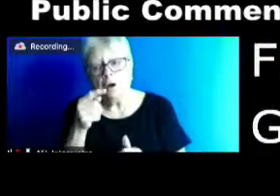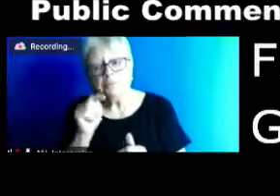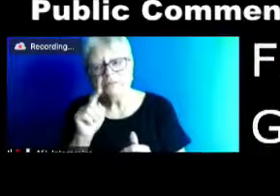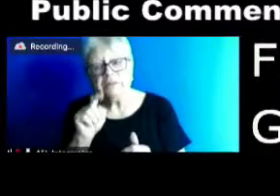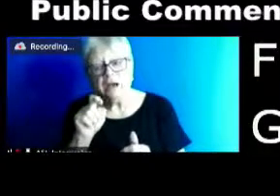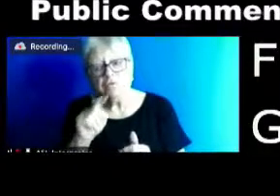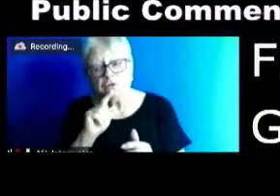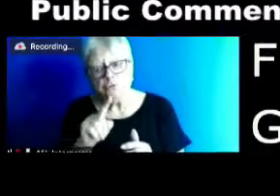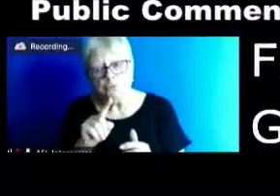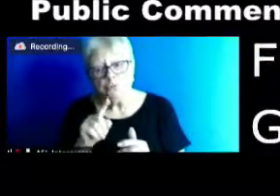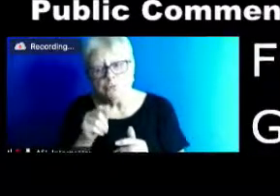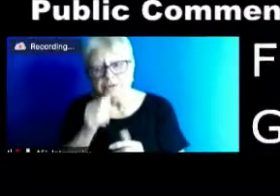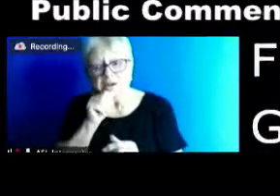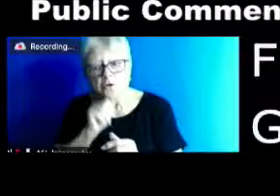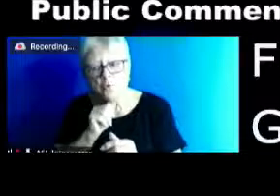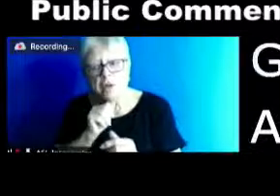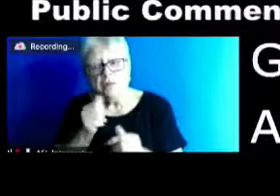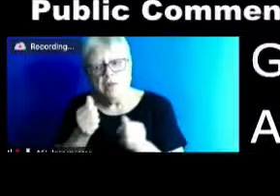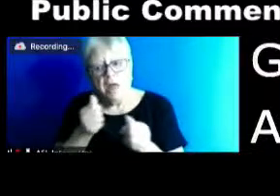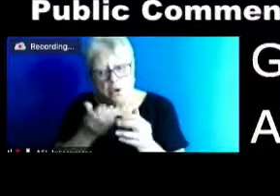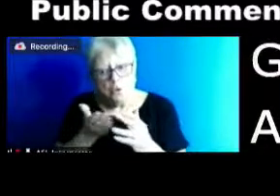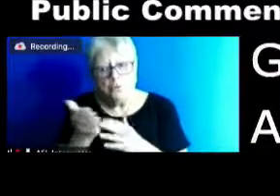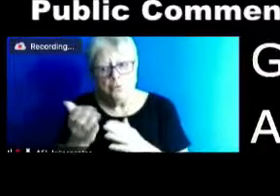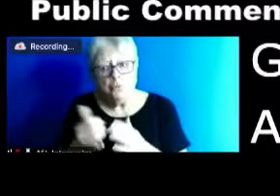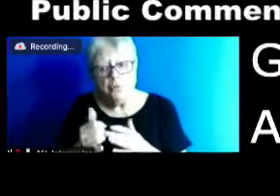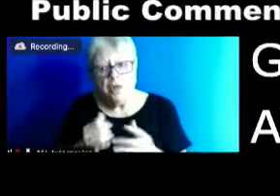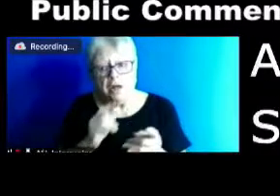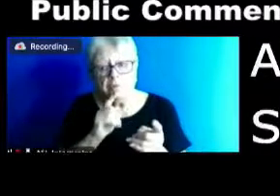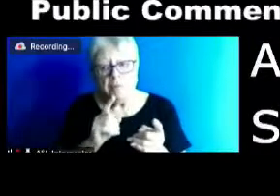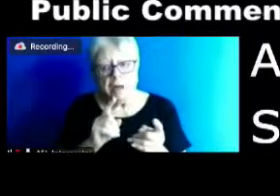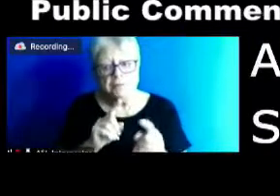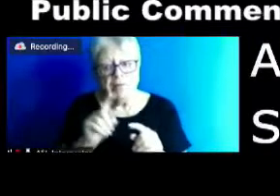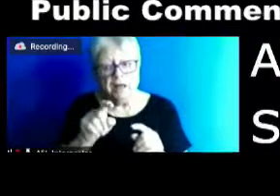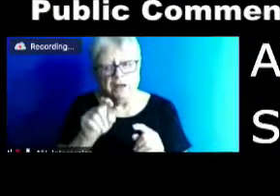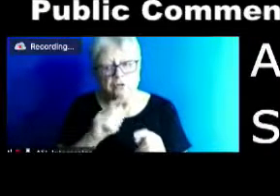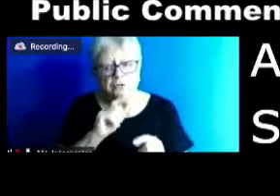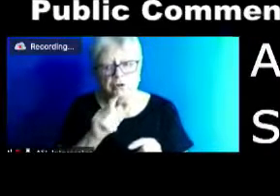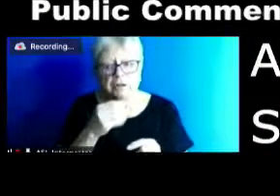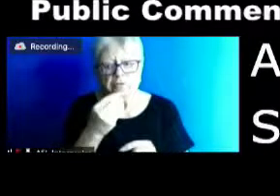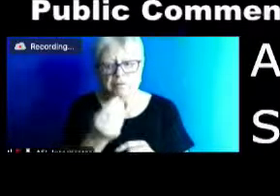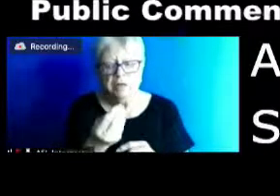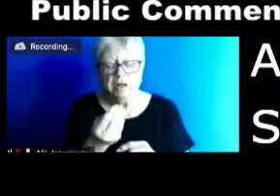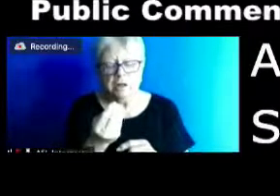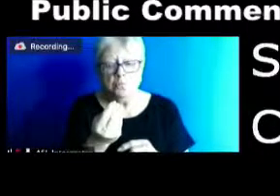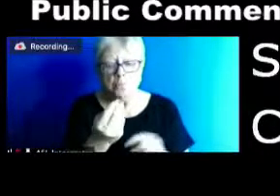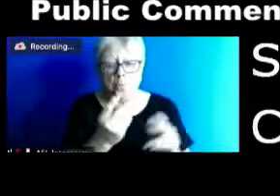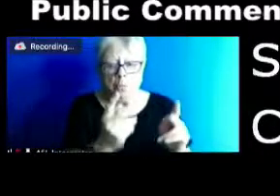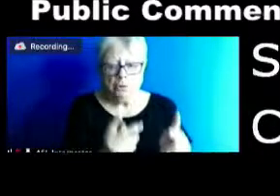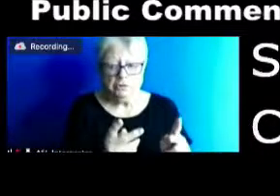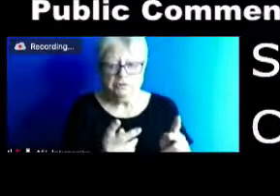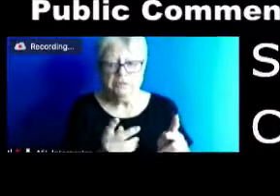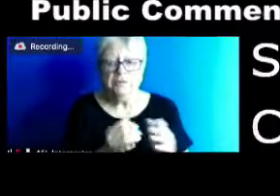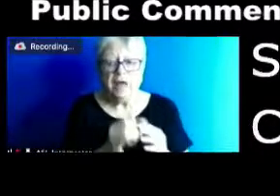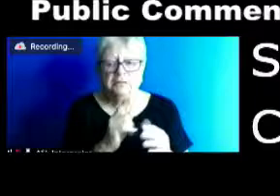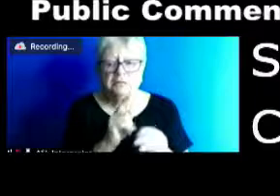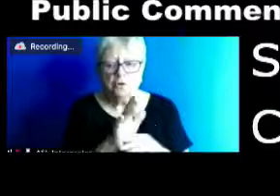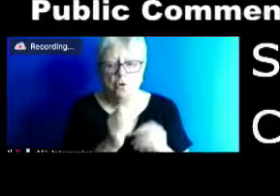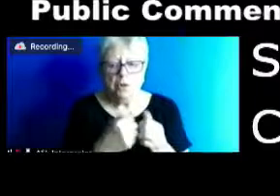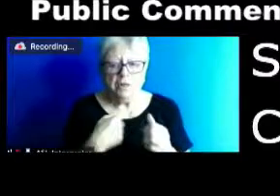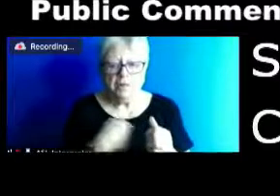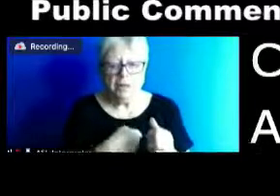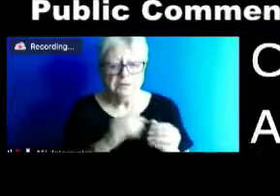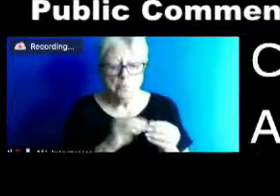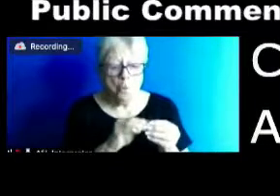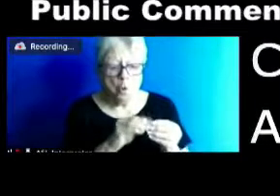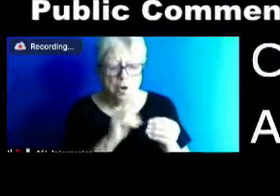advantage for us, but that should frankly give any firms contracting with us extra assurances that it's